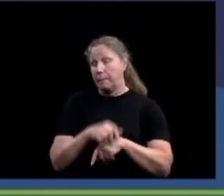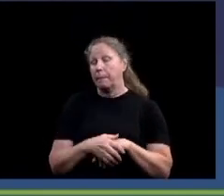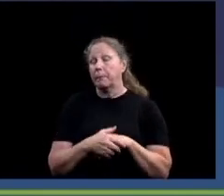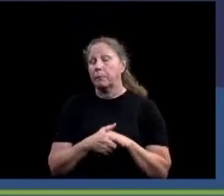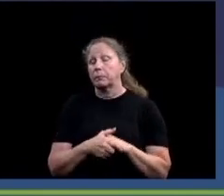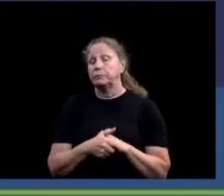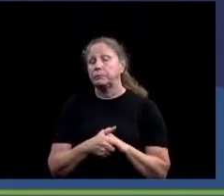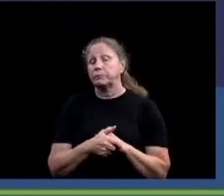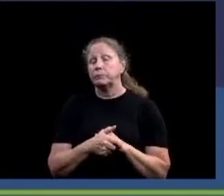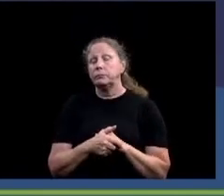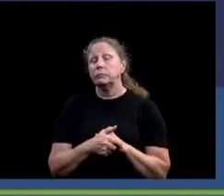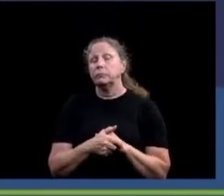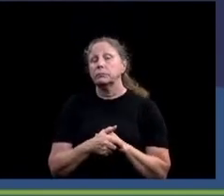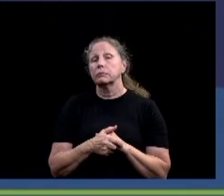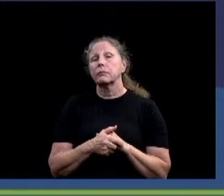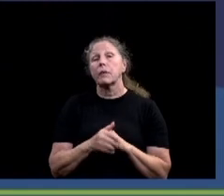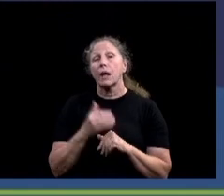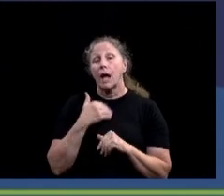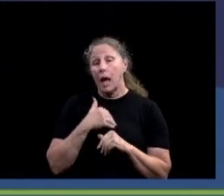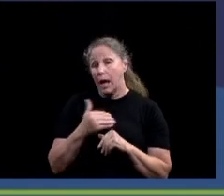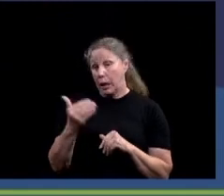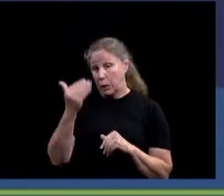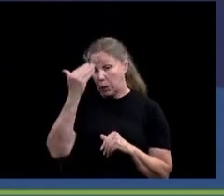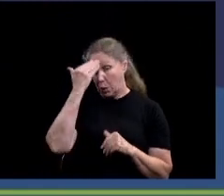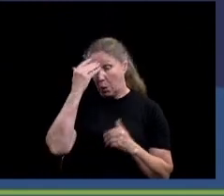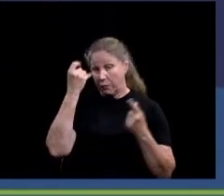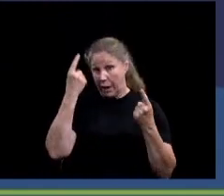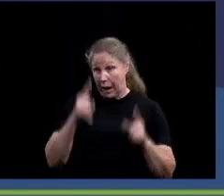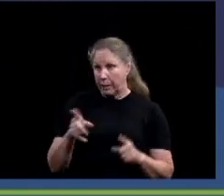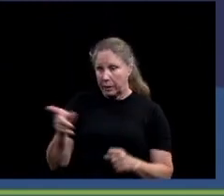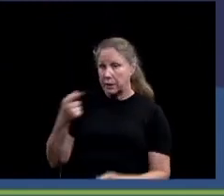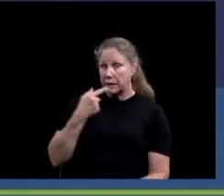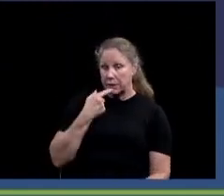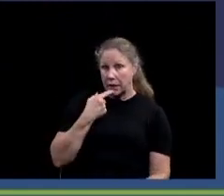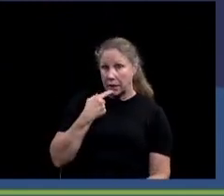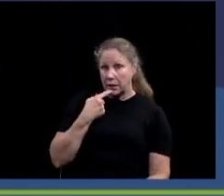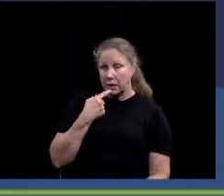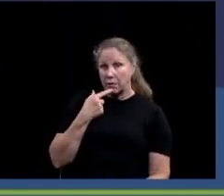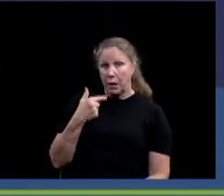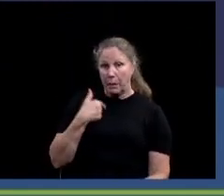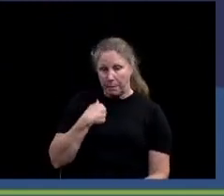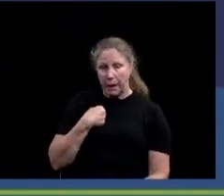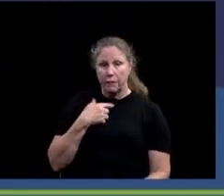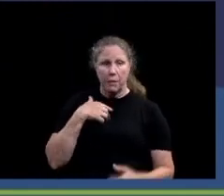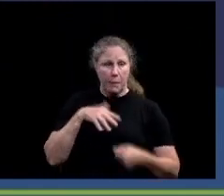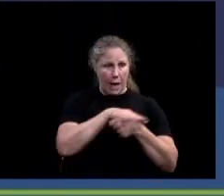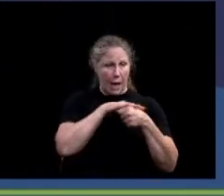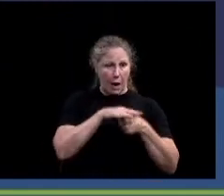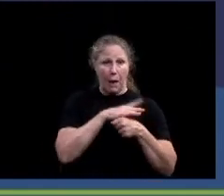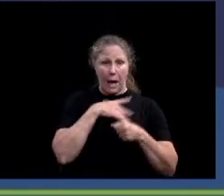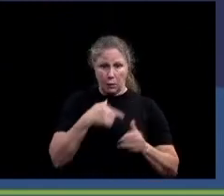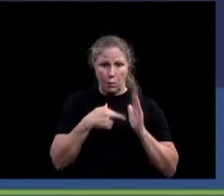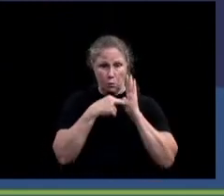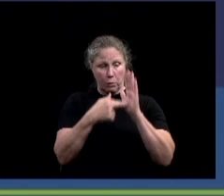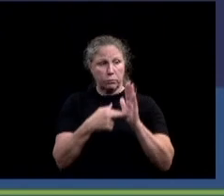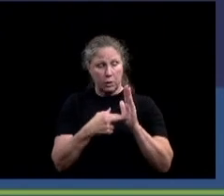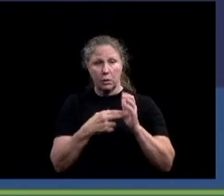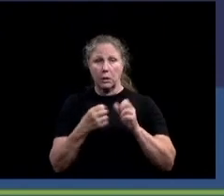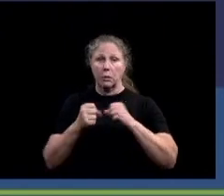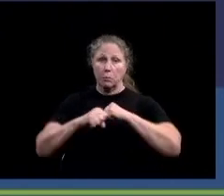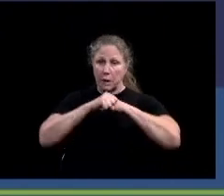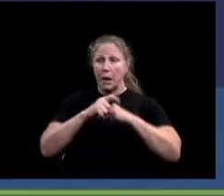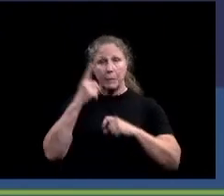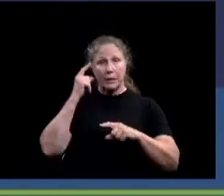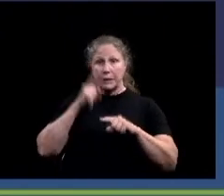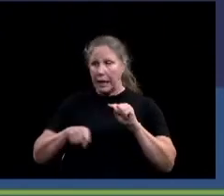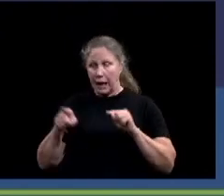for me, as you said, Chief Holt, to stand up for my neighborhood, because you can't police your way out of it. Sometimes you've got to wrap your arms around and